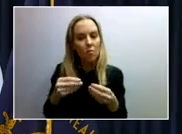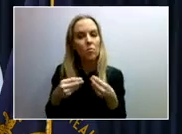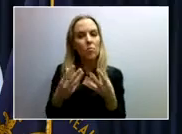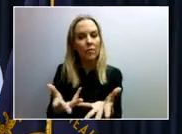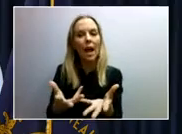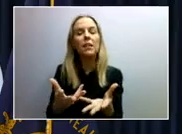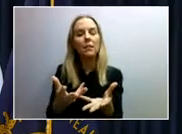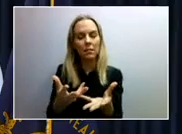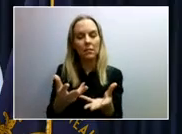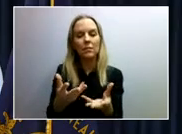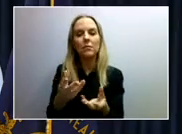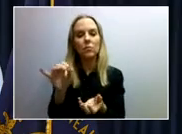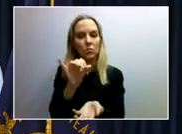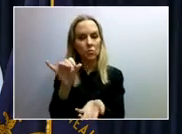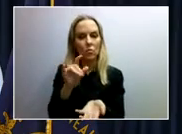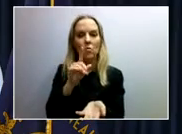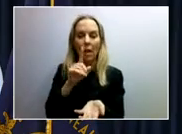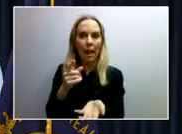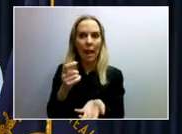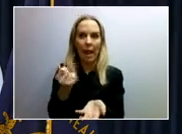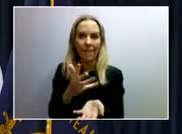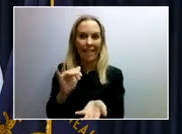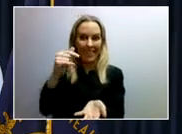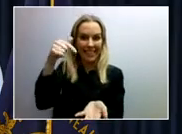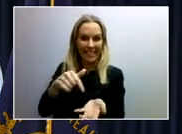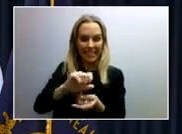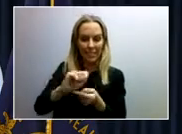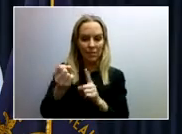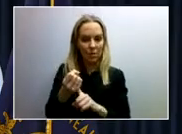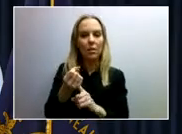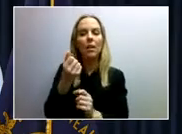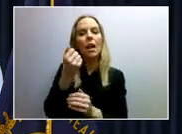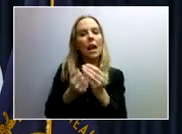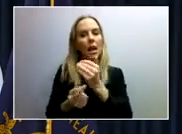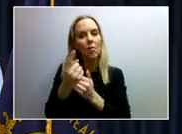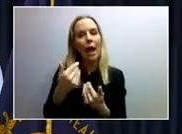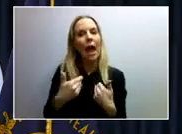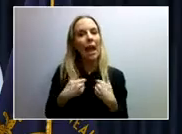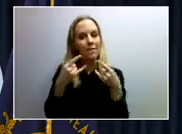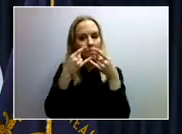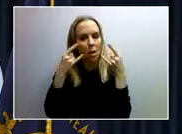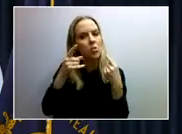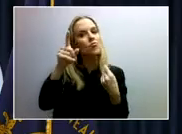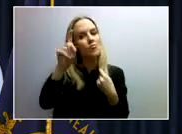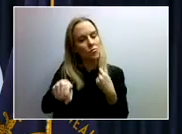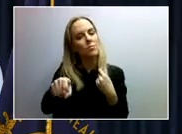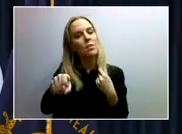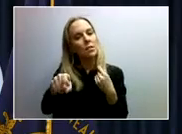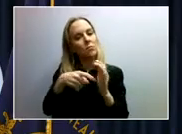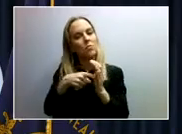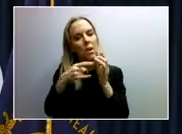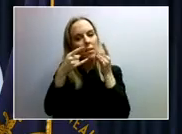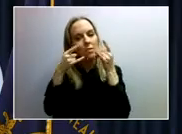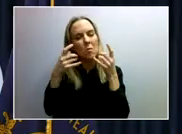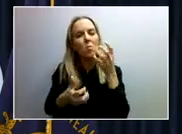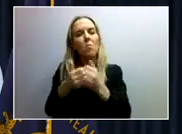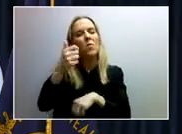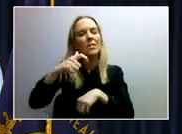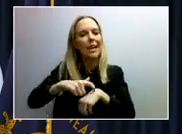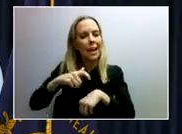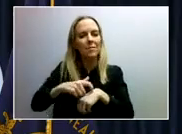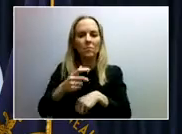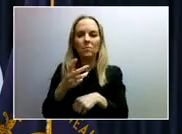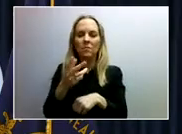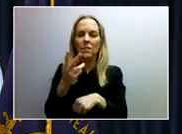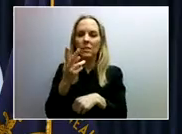certainly when we have anything like this, everybody has one and ought to be wearing it. And most of the time, you see pretty good adherence